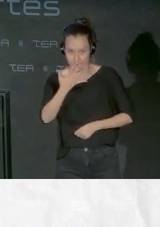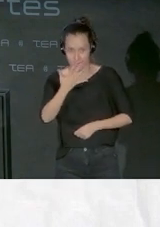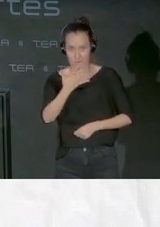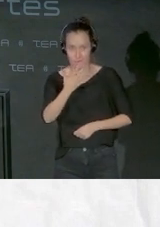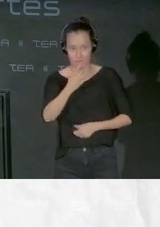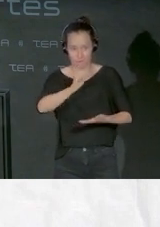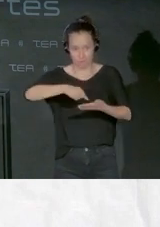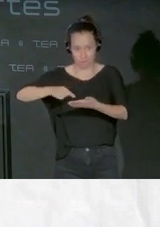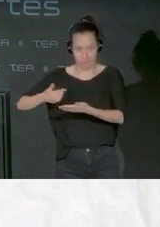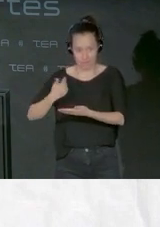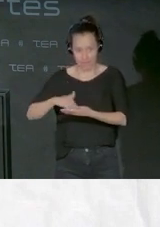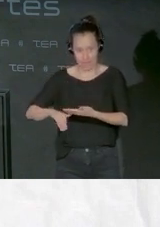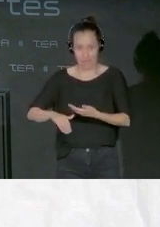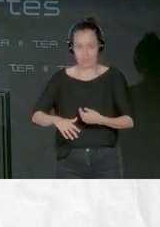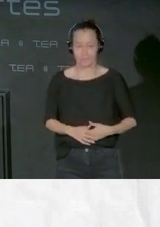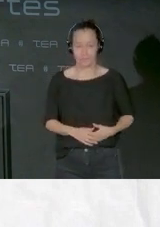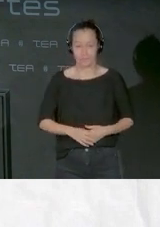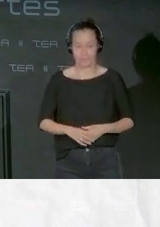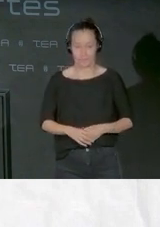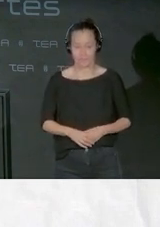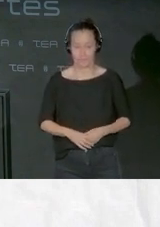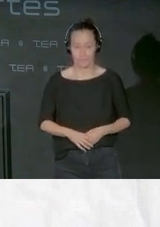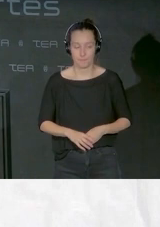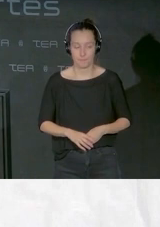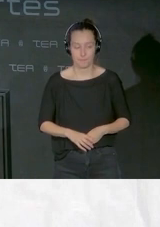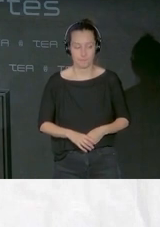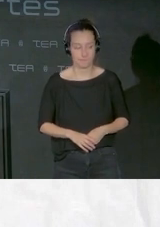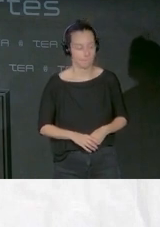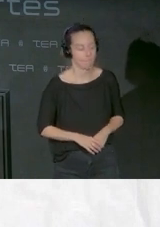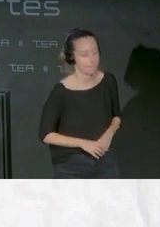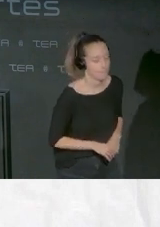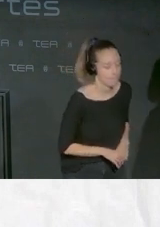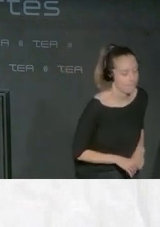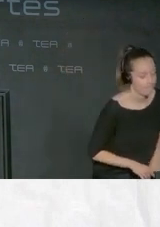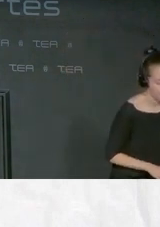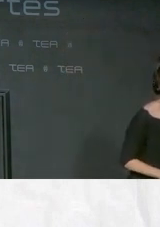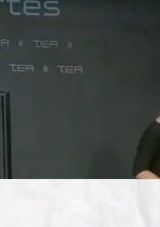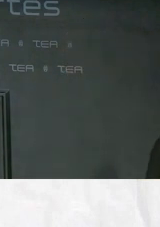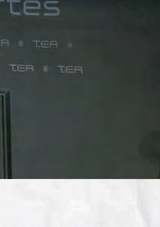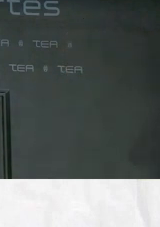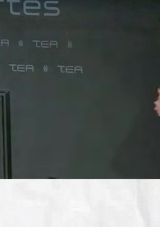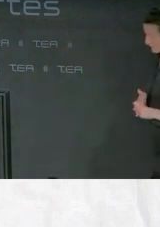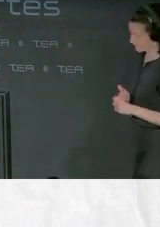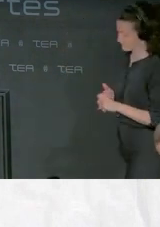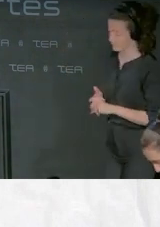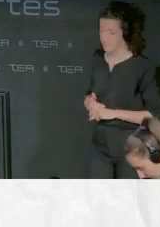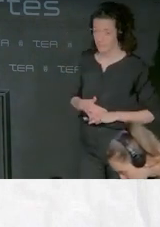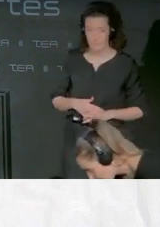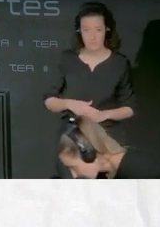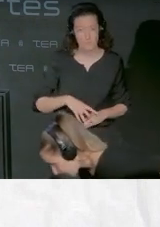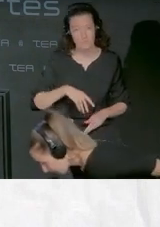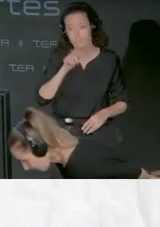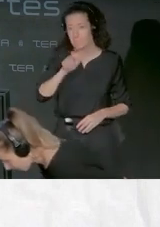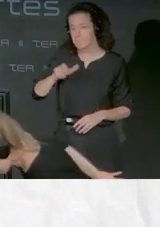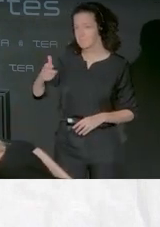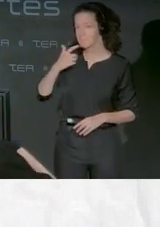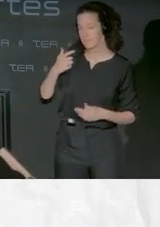understanding the market, consumers, designing, but in terms of running a company, to think about inclusivity,